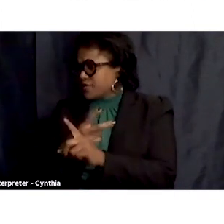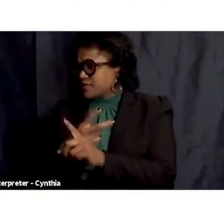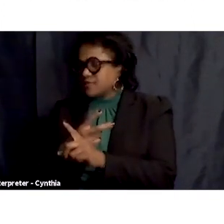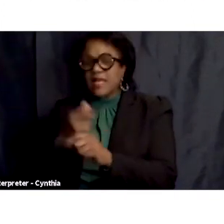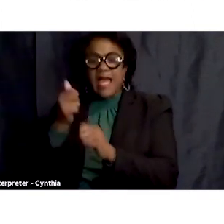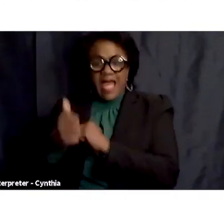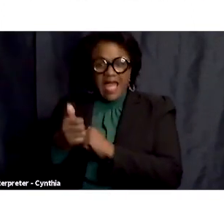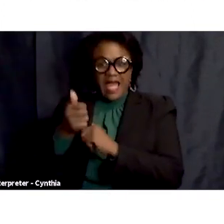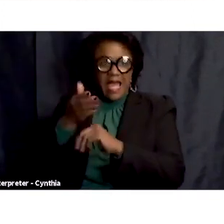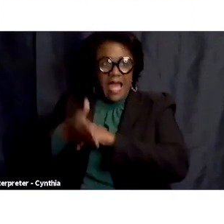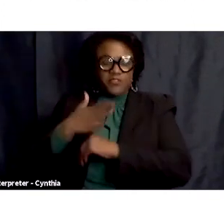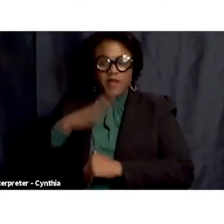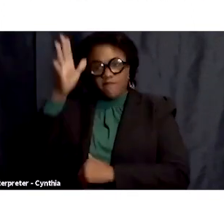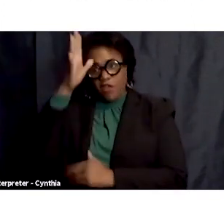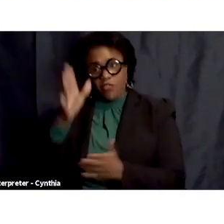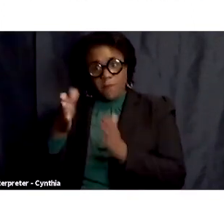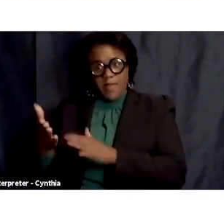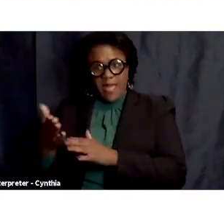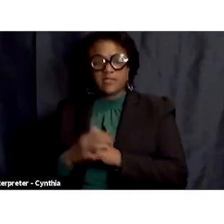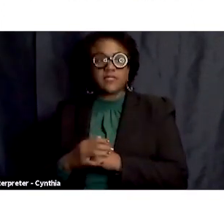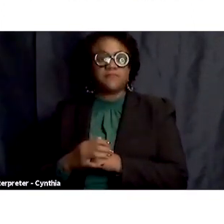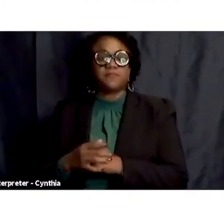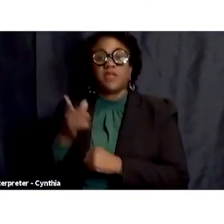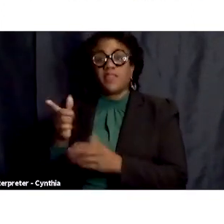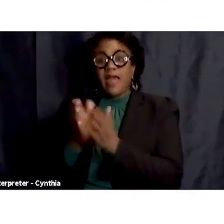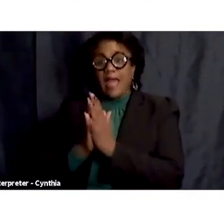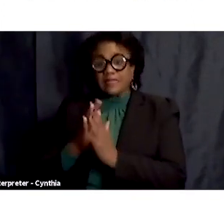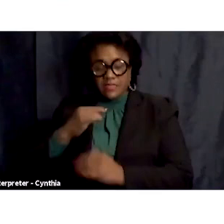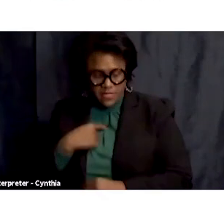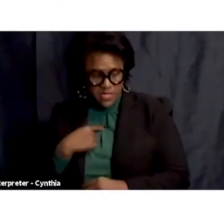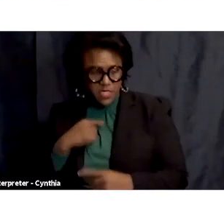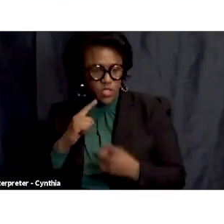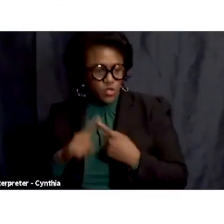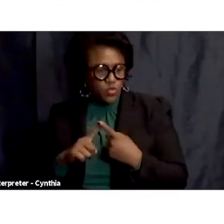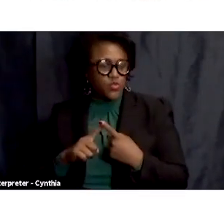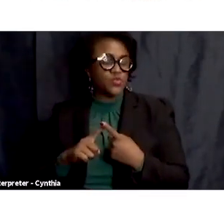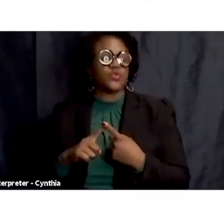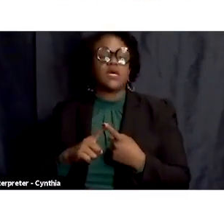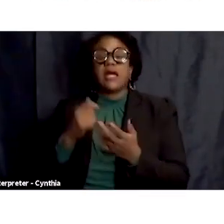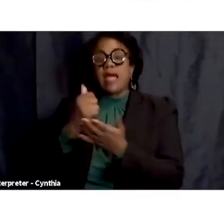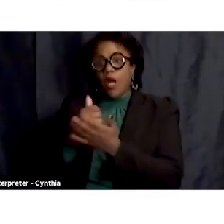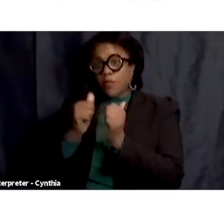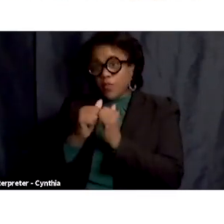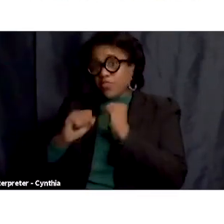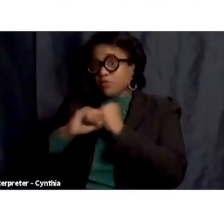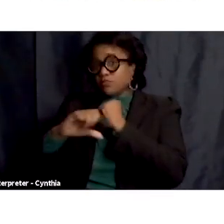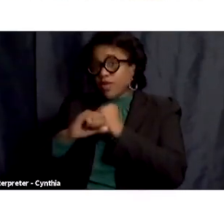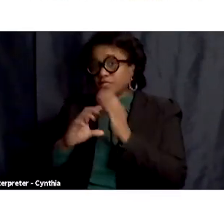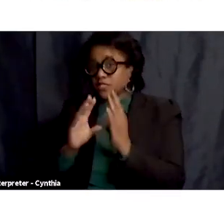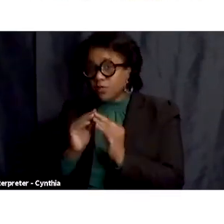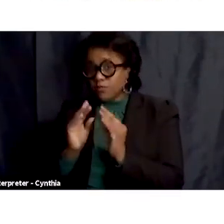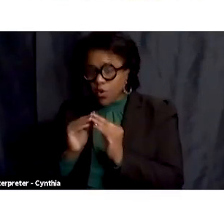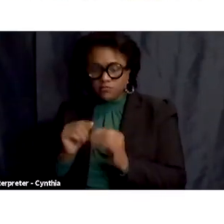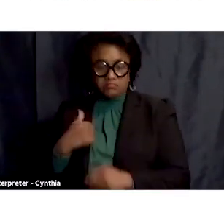passed. I was called first to ask, being asked if I wanted to help with press support. I